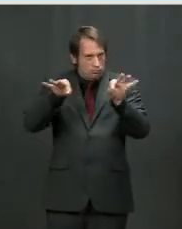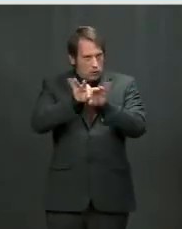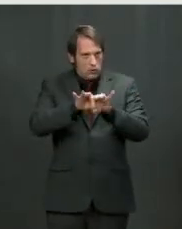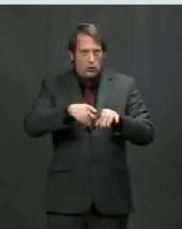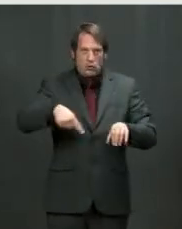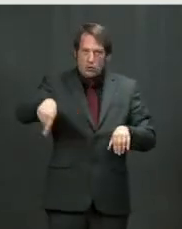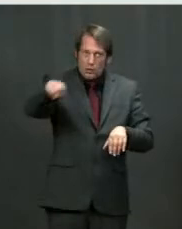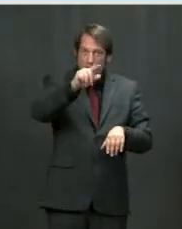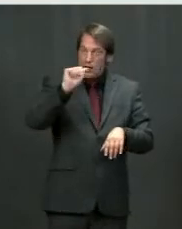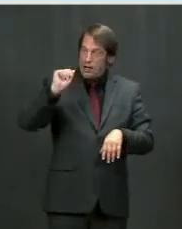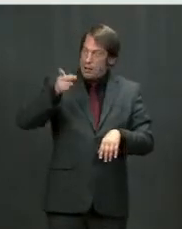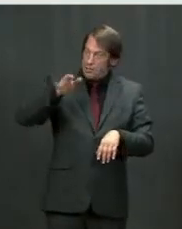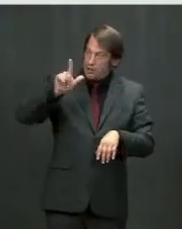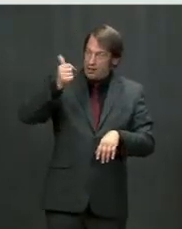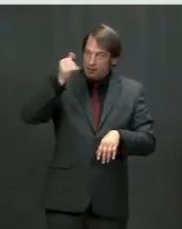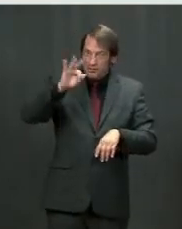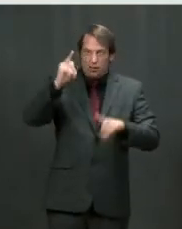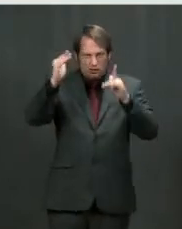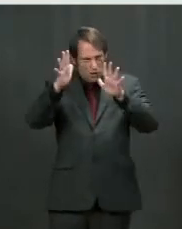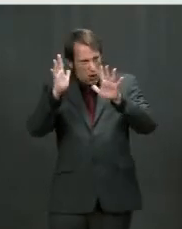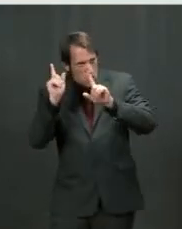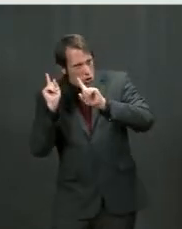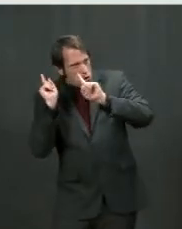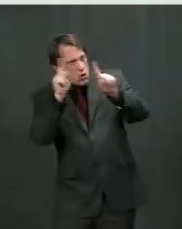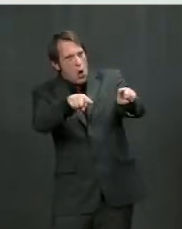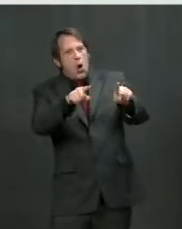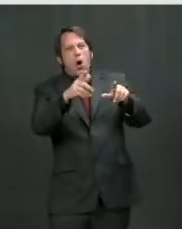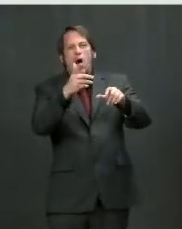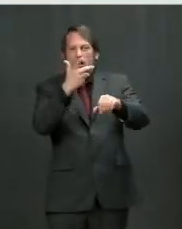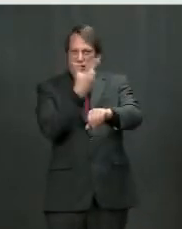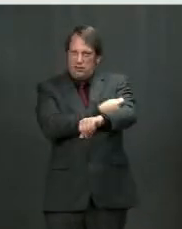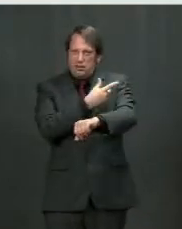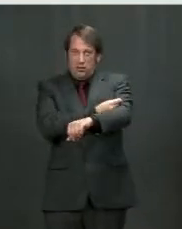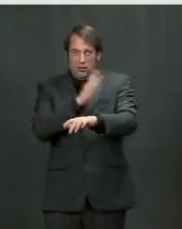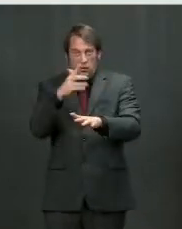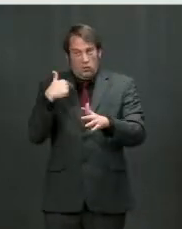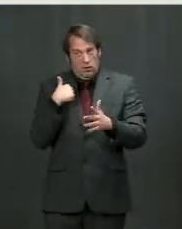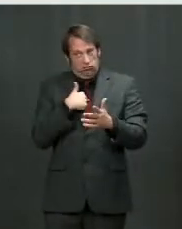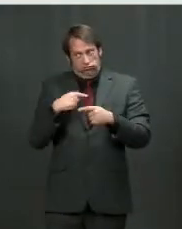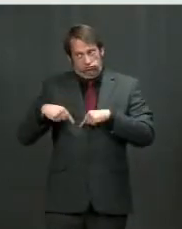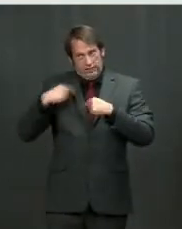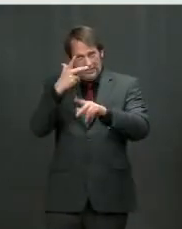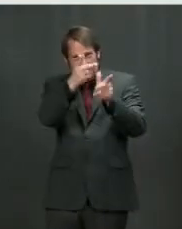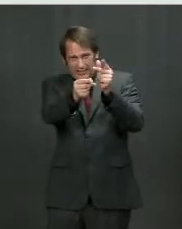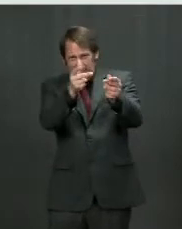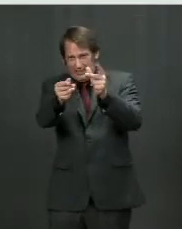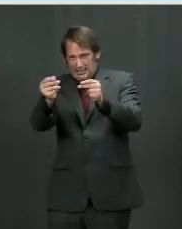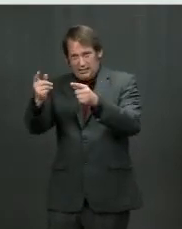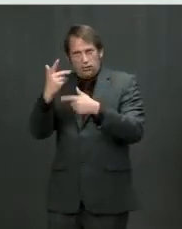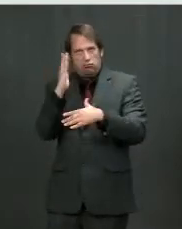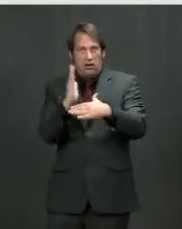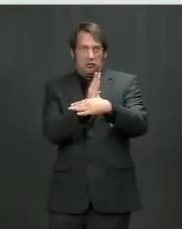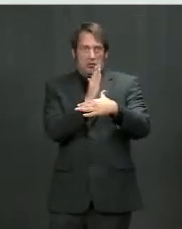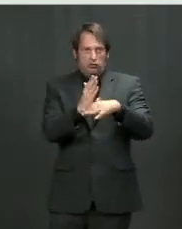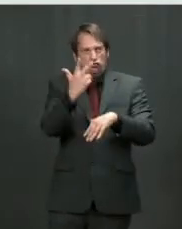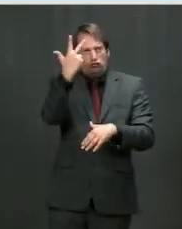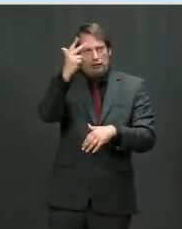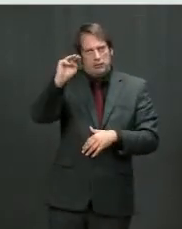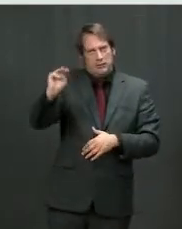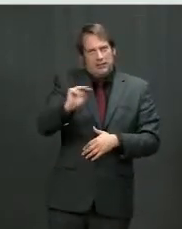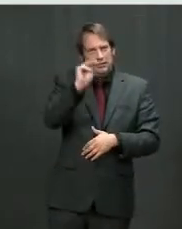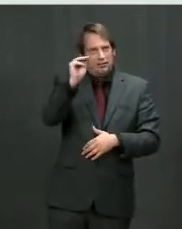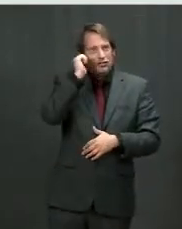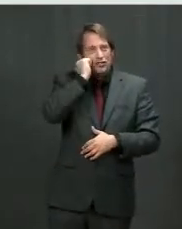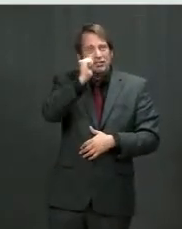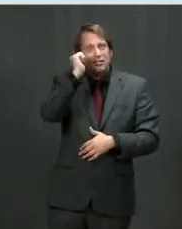19th. We are vaccinating on average 3 million Americans every single day, getting shots into arms,